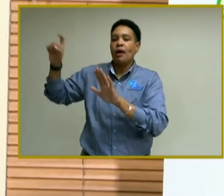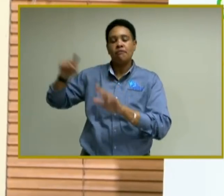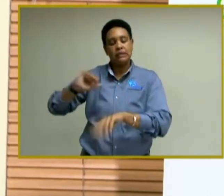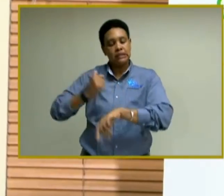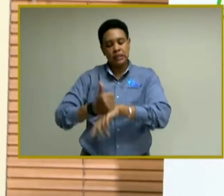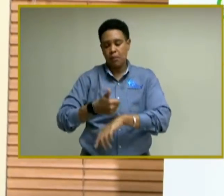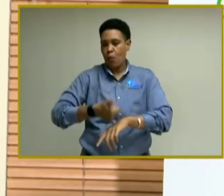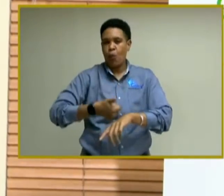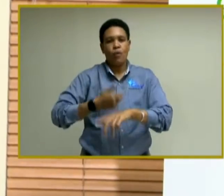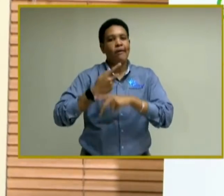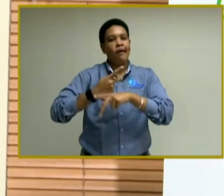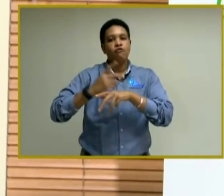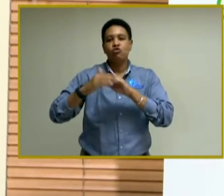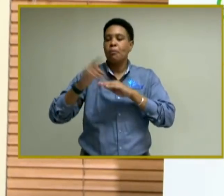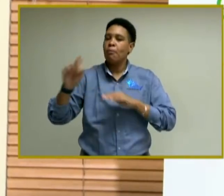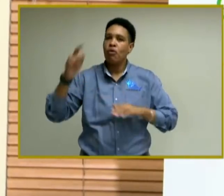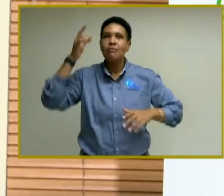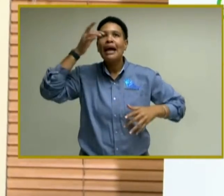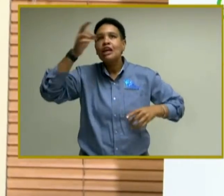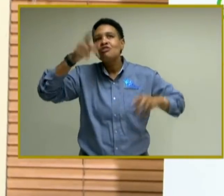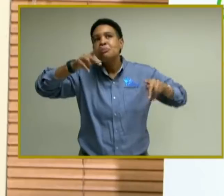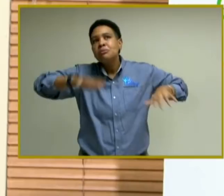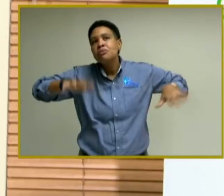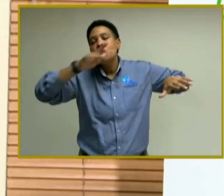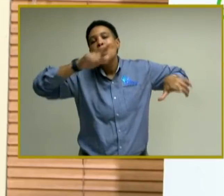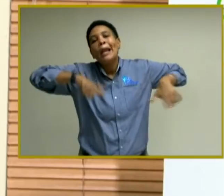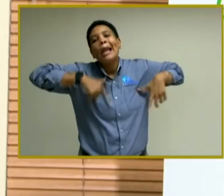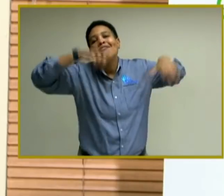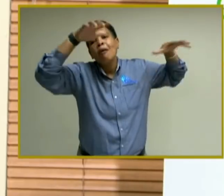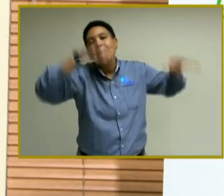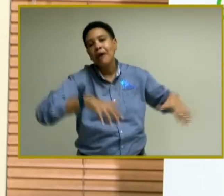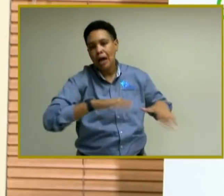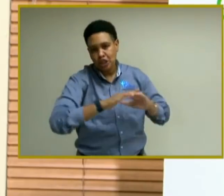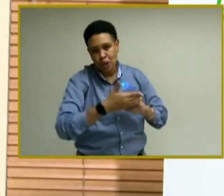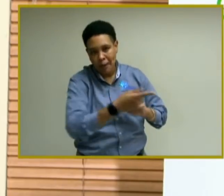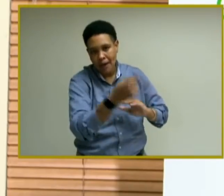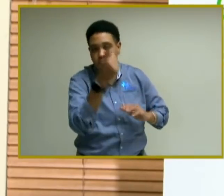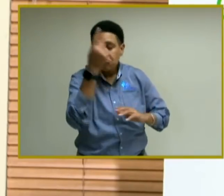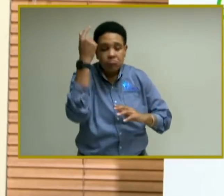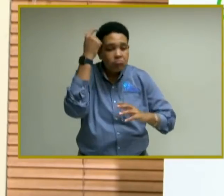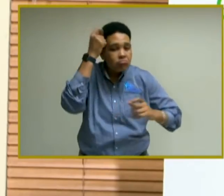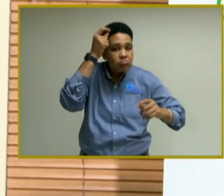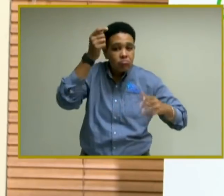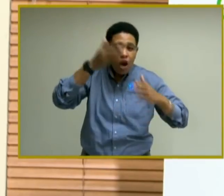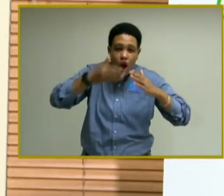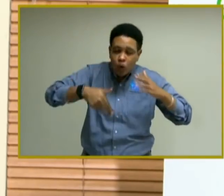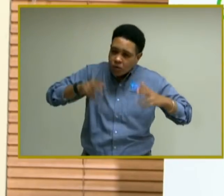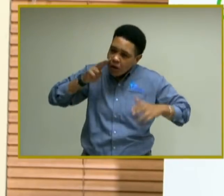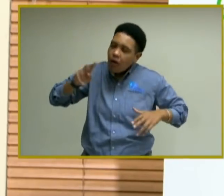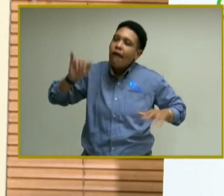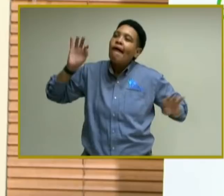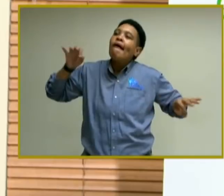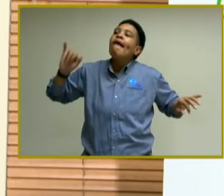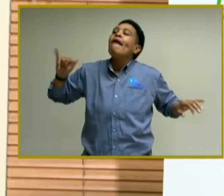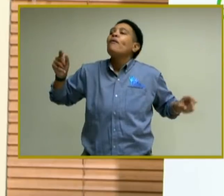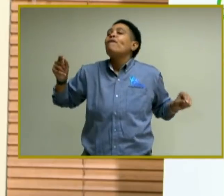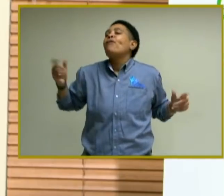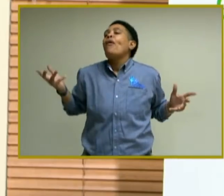in the health interests of your own population. And what the conclusion is, based on the numbers, based on where we